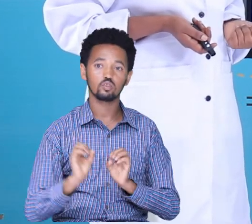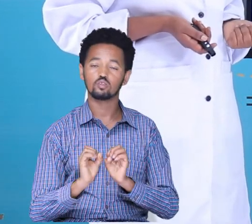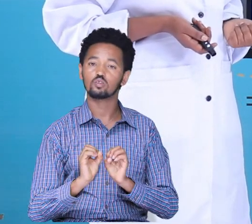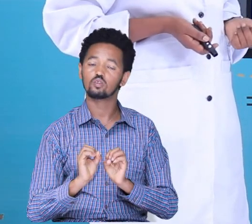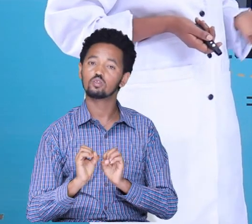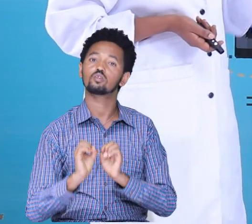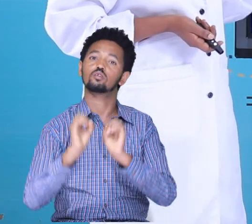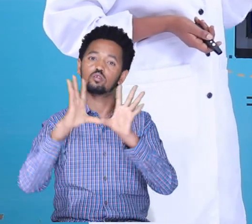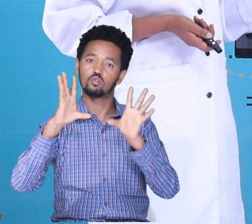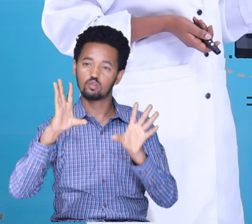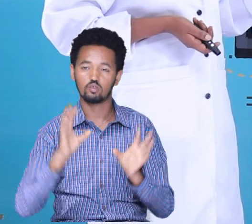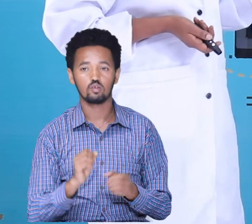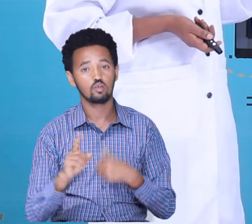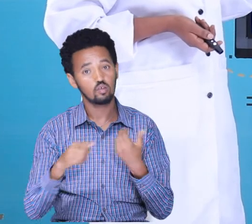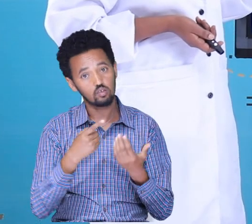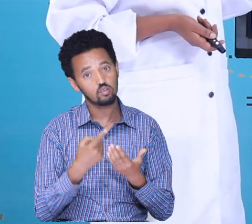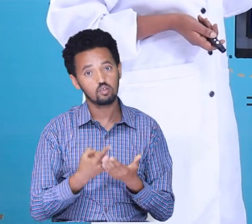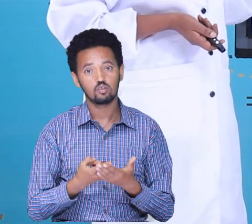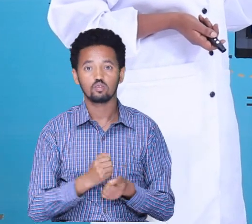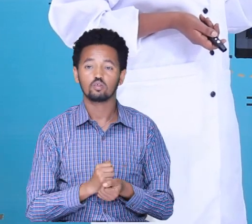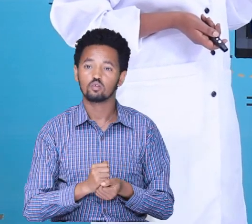dry, and the winter is